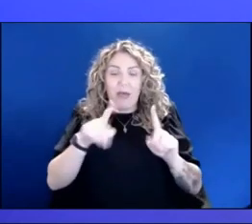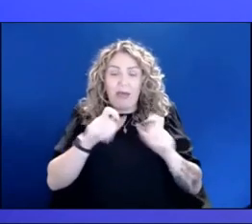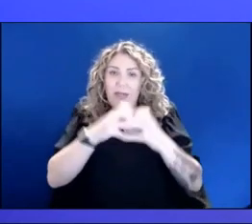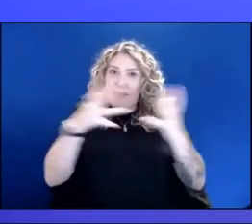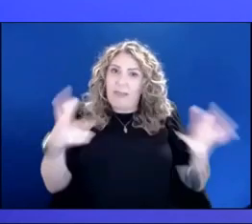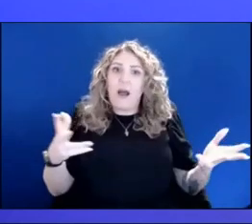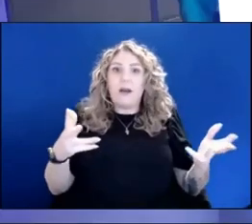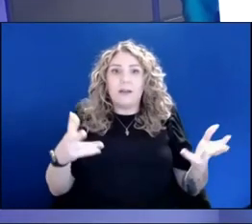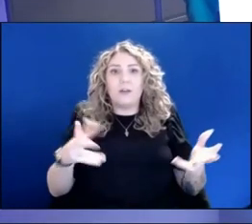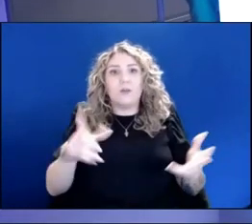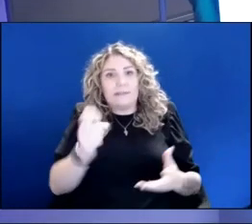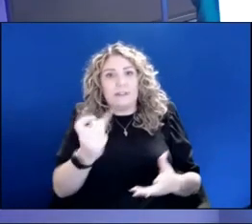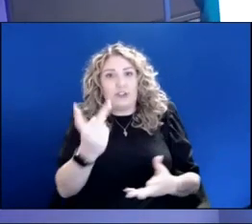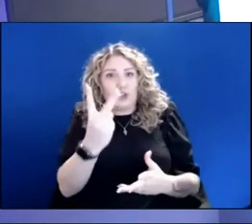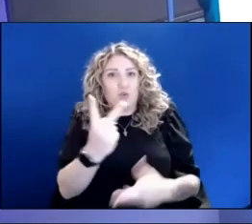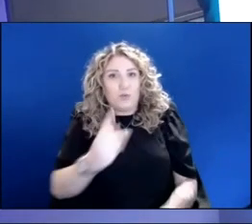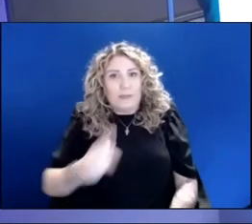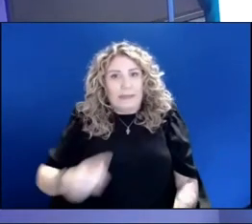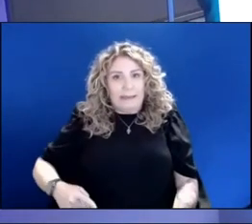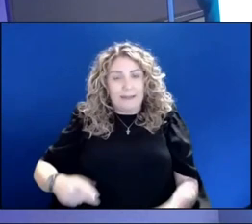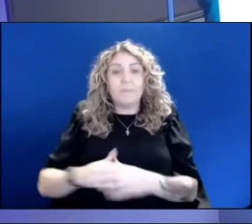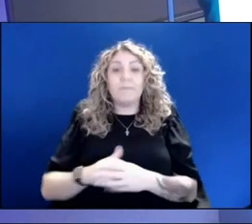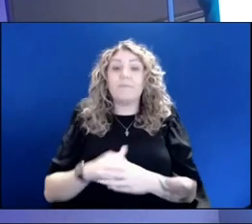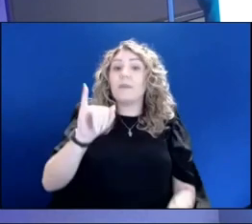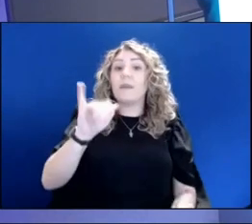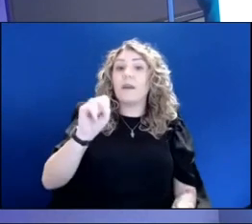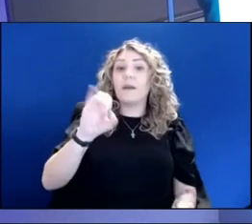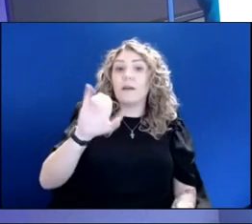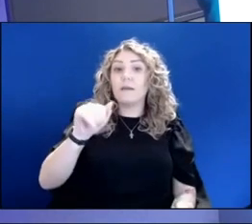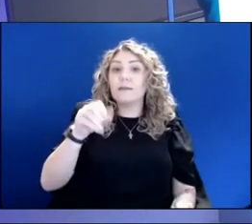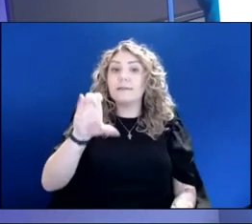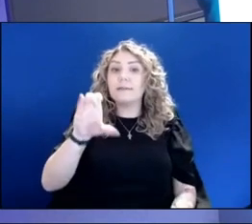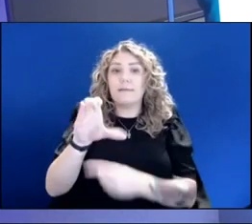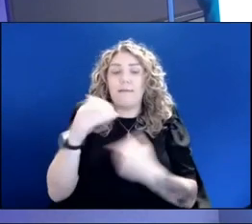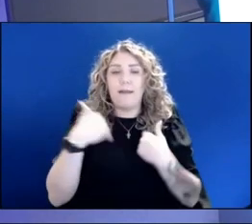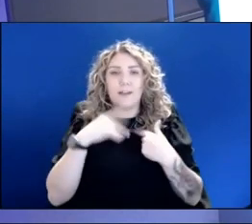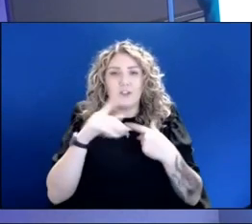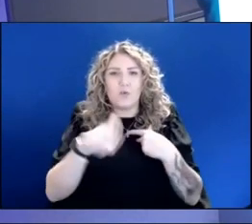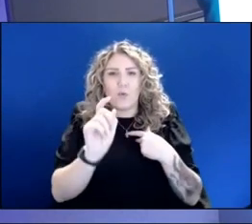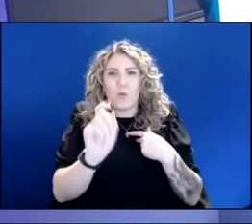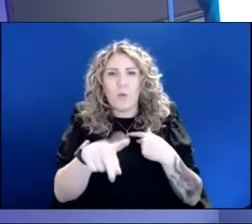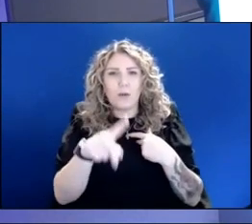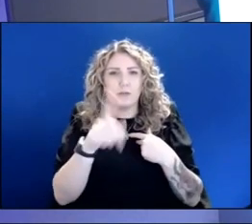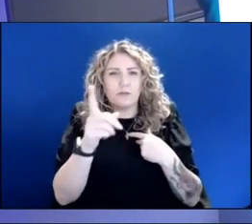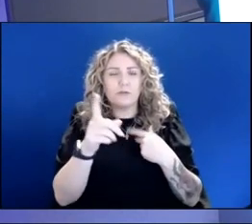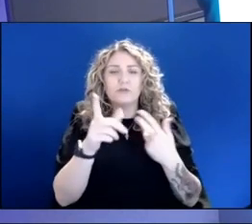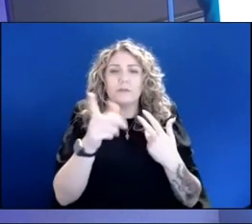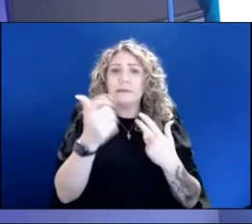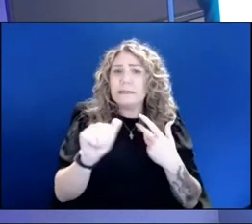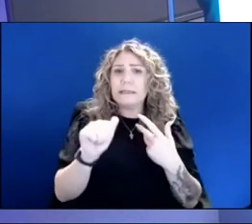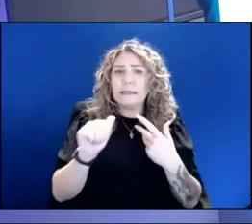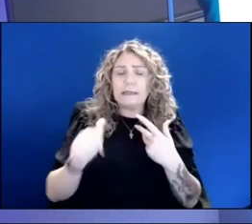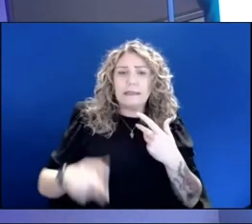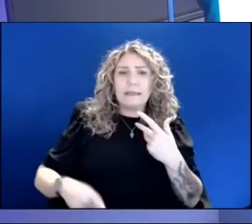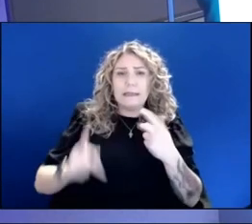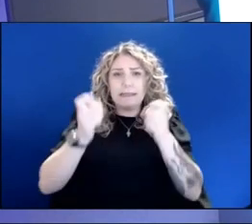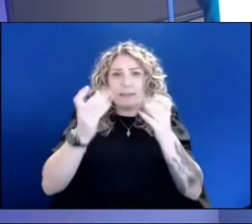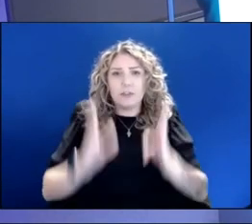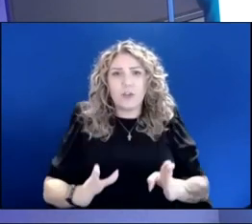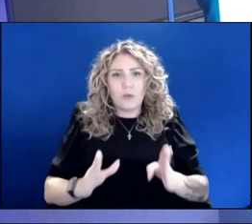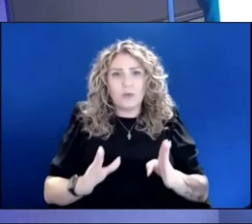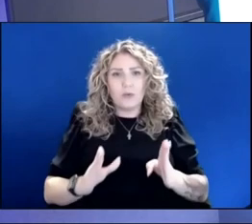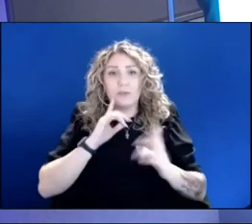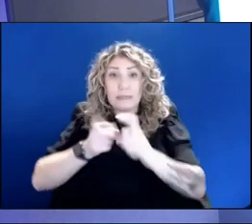kidneys. So Isaac has a question, and you touched on this earlier. Have any kidney donors turned around and then had to receive a